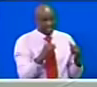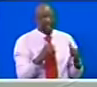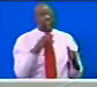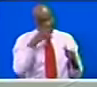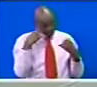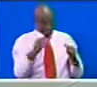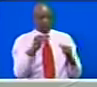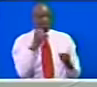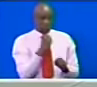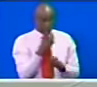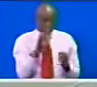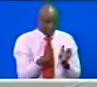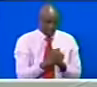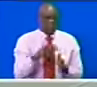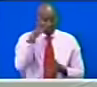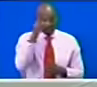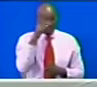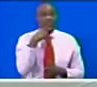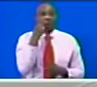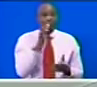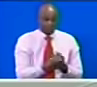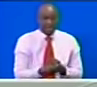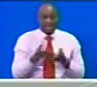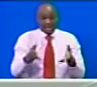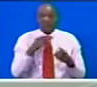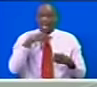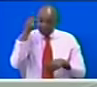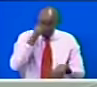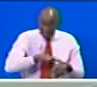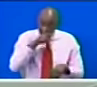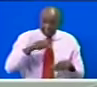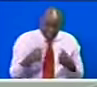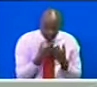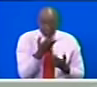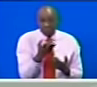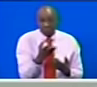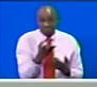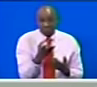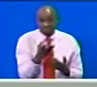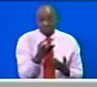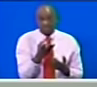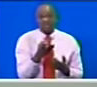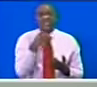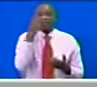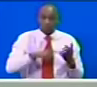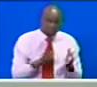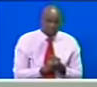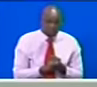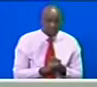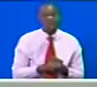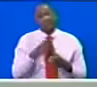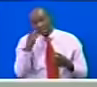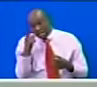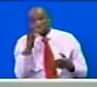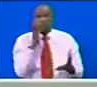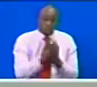check, yes? With that statement from Hassan Omar, that's a story for another day. Looks like every time these days we're looking out for what persons are saying and trying to determine whether they're